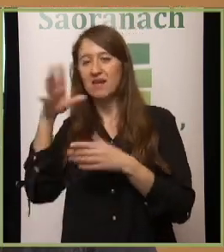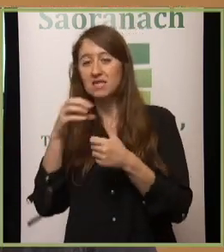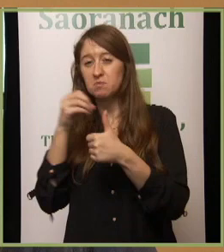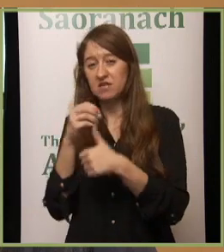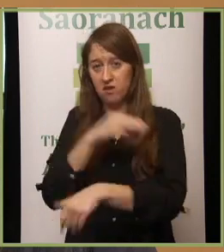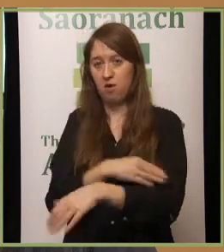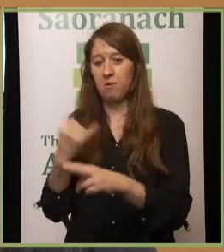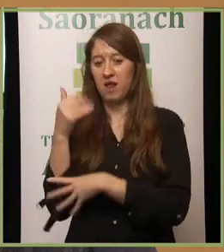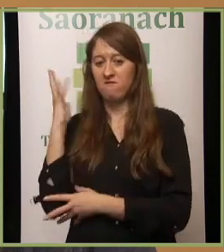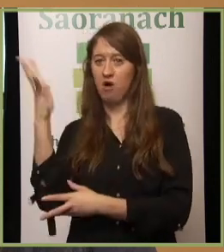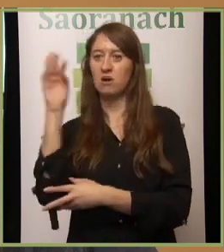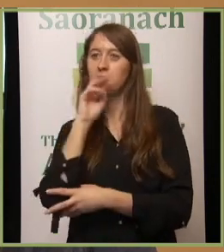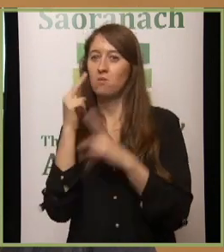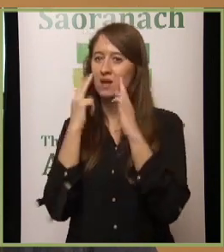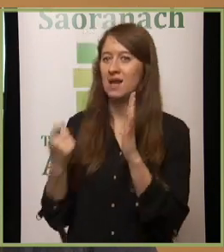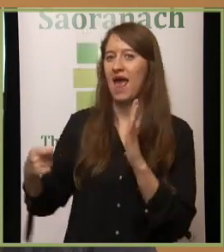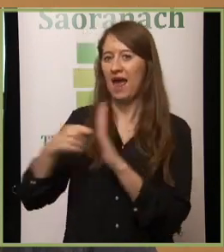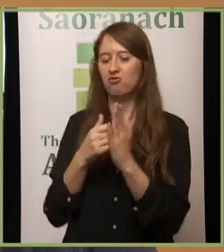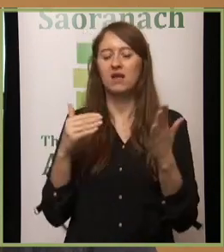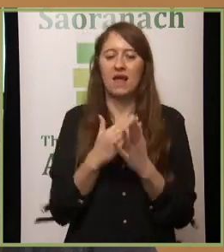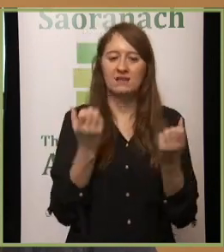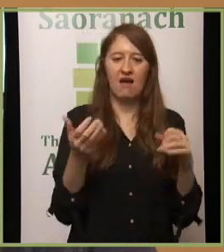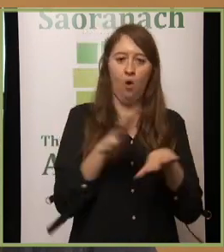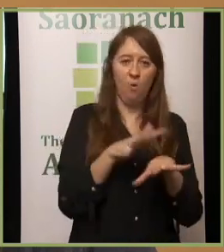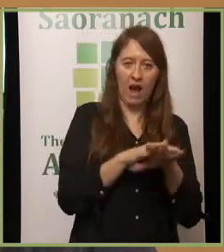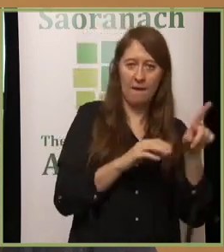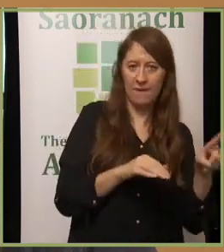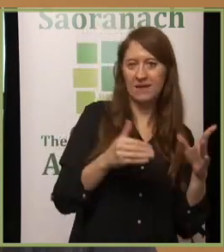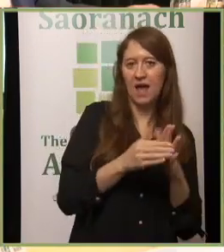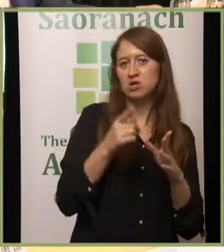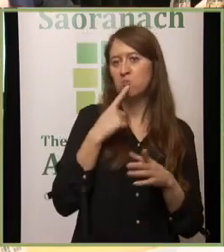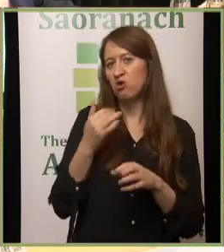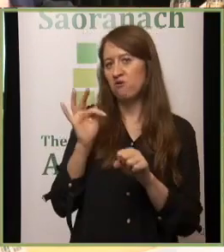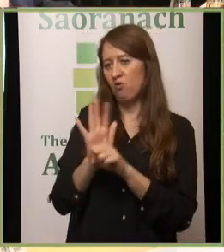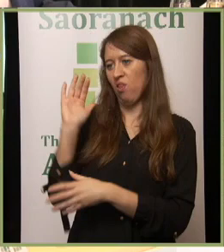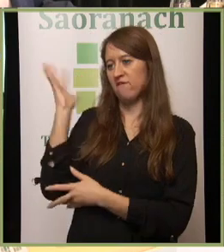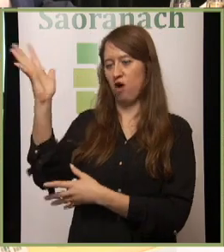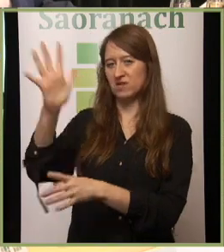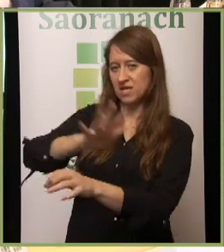merit in keeping it additionally here, taking your point as well made. So with this,